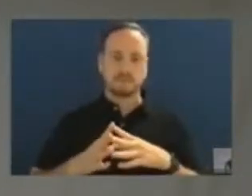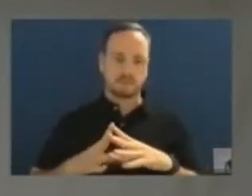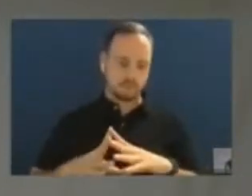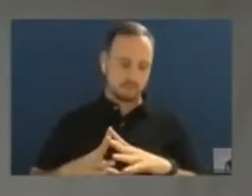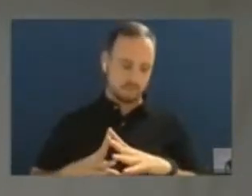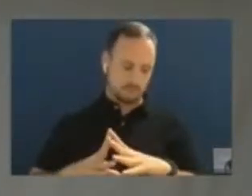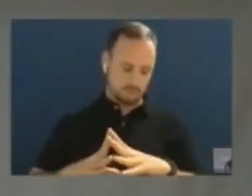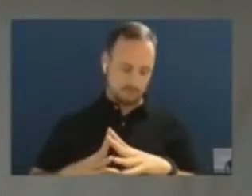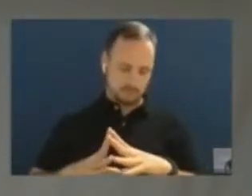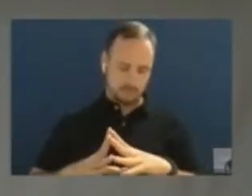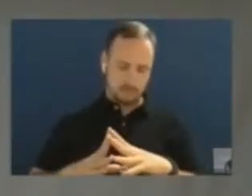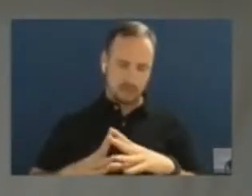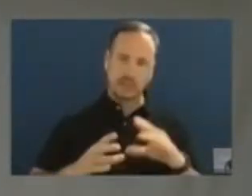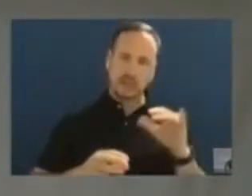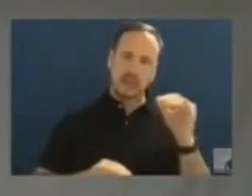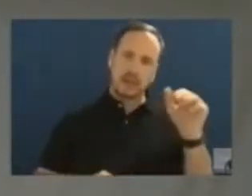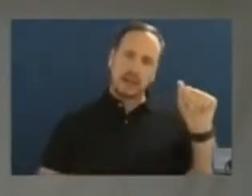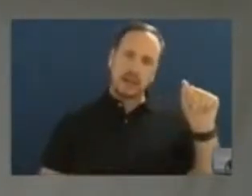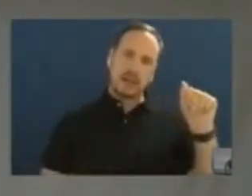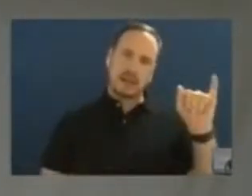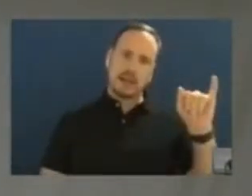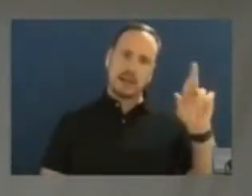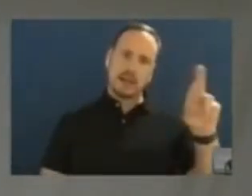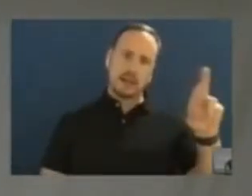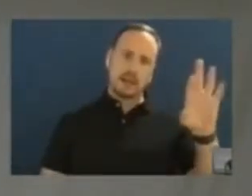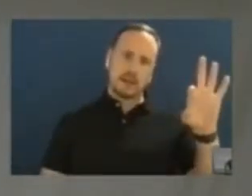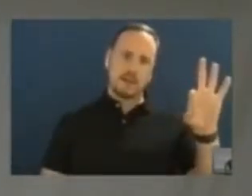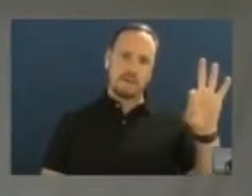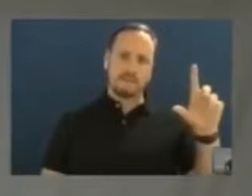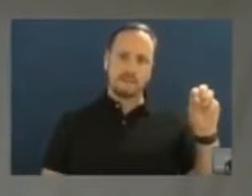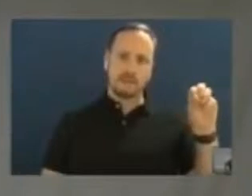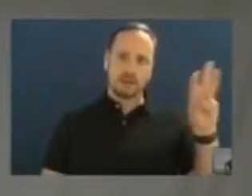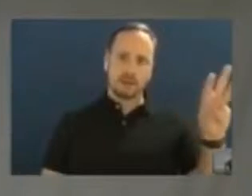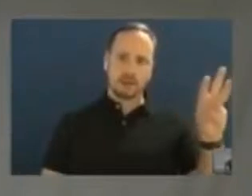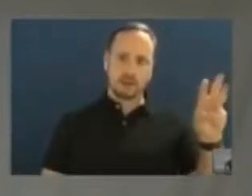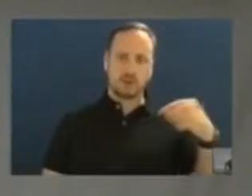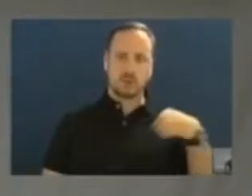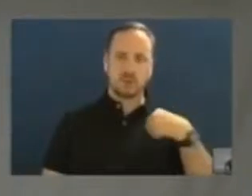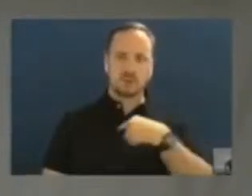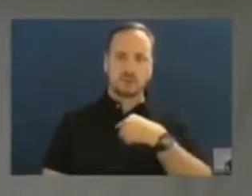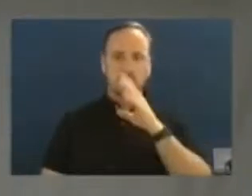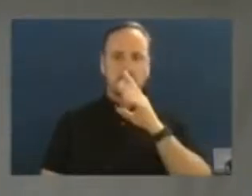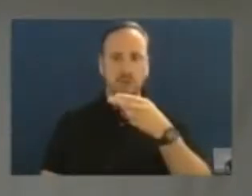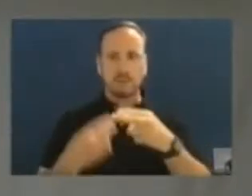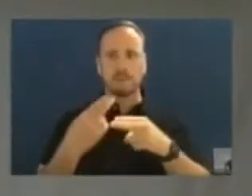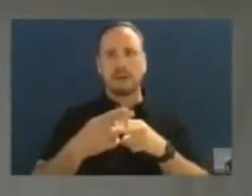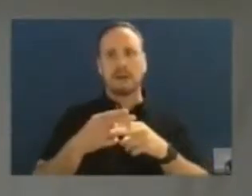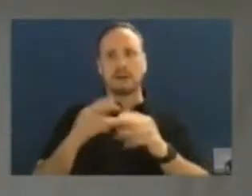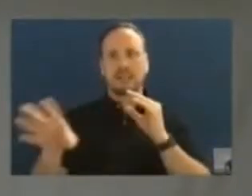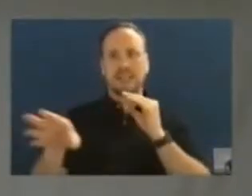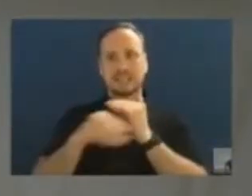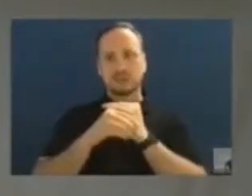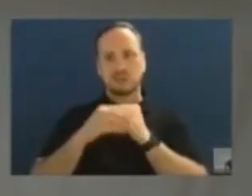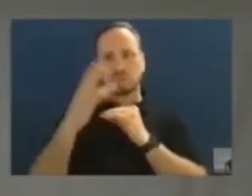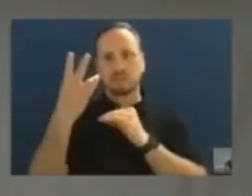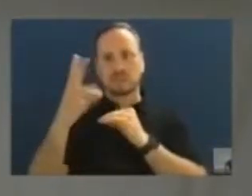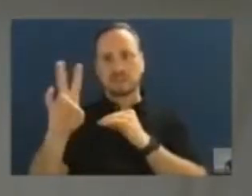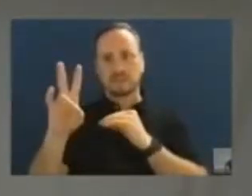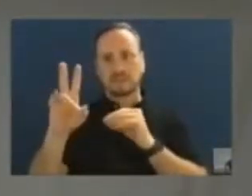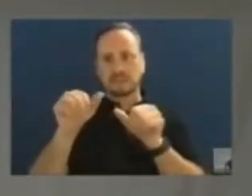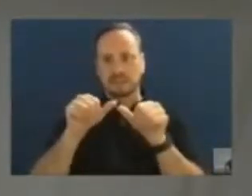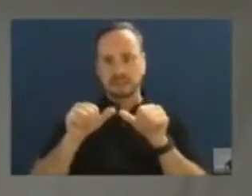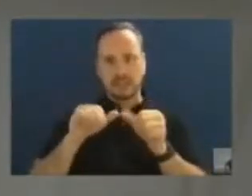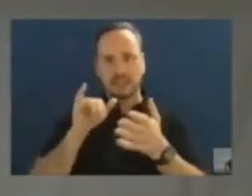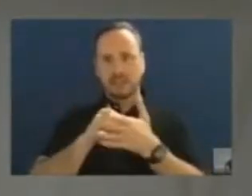We talked about air optimization projects and for the additional 17 sites that have not been done. When